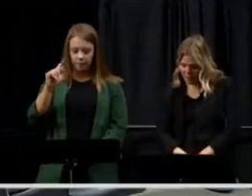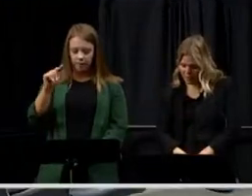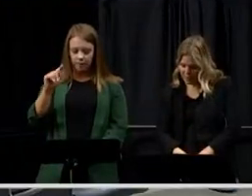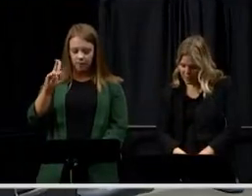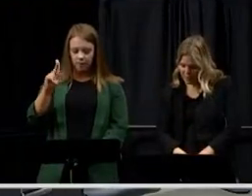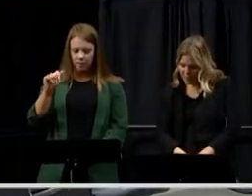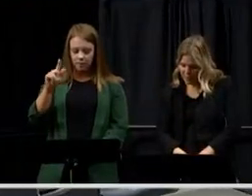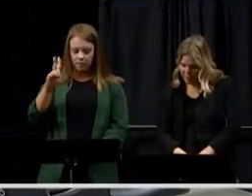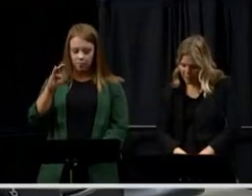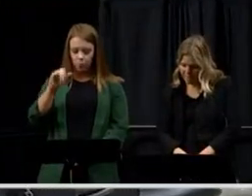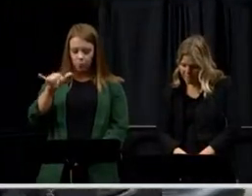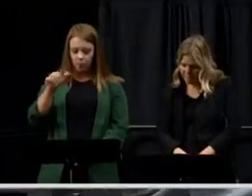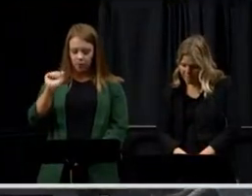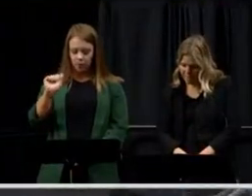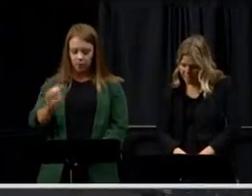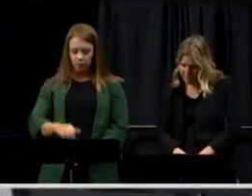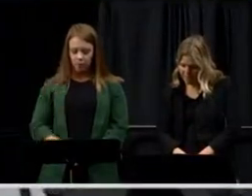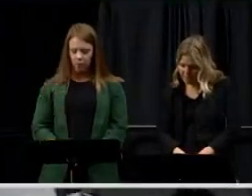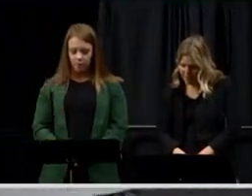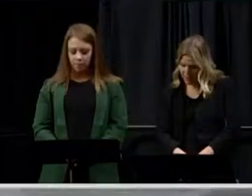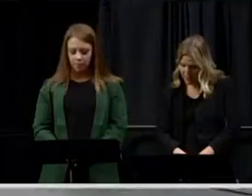Kabal Kabuya.